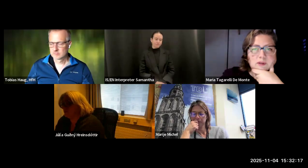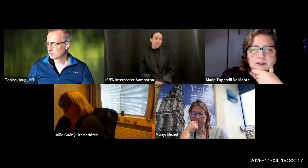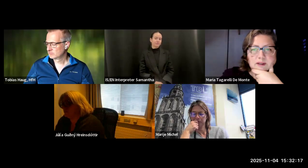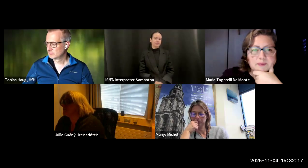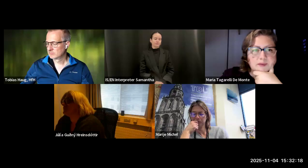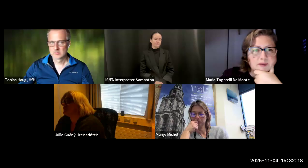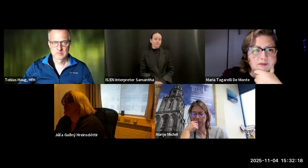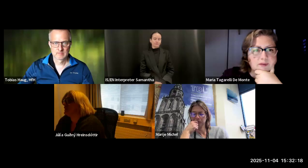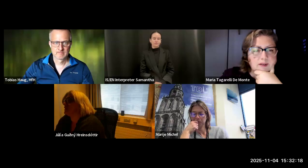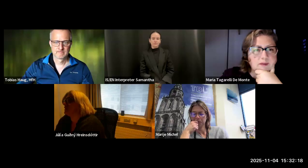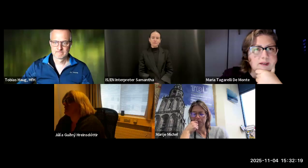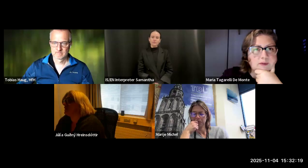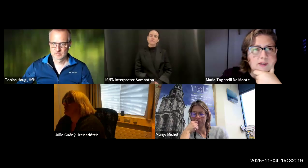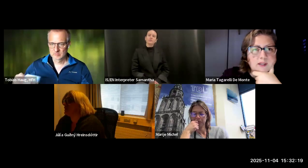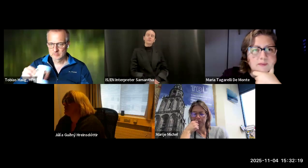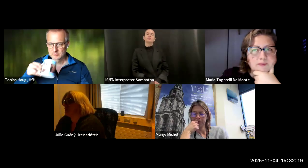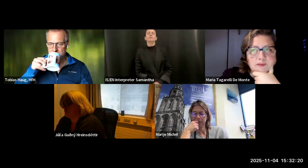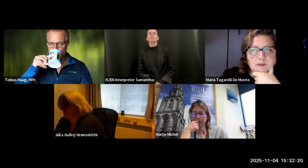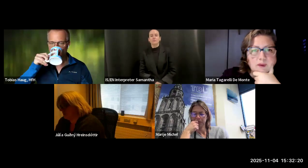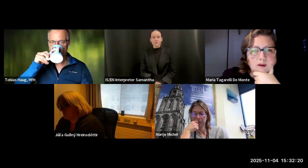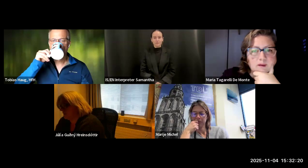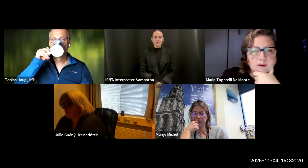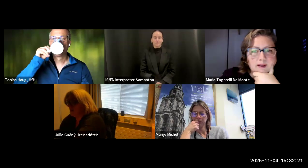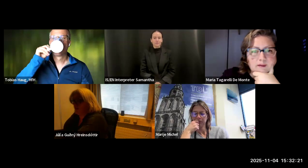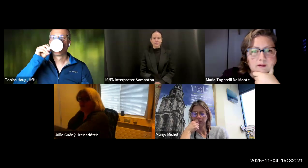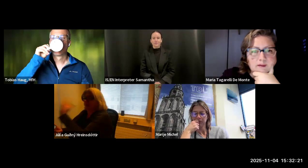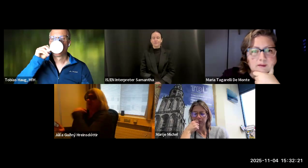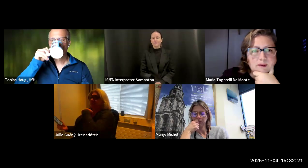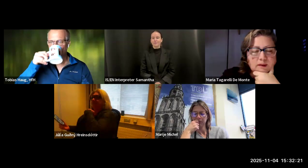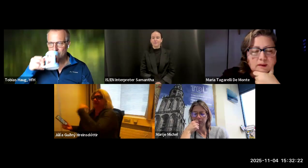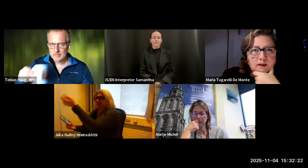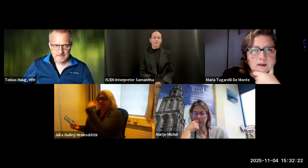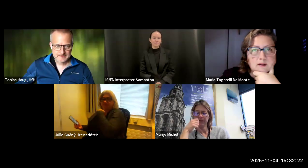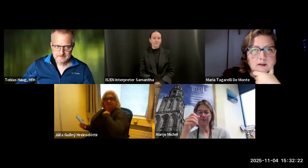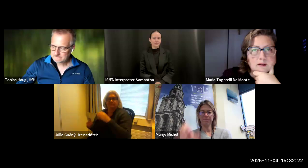with you my screen. Okay.